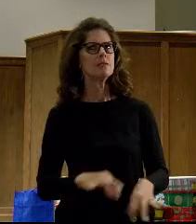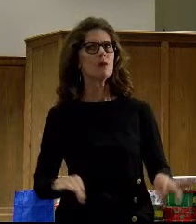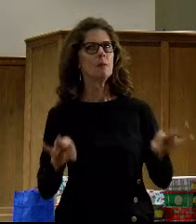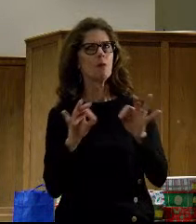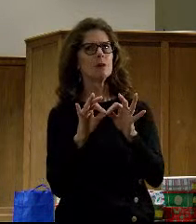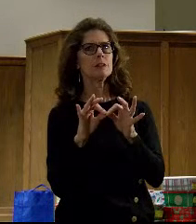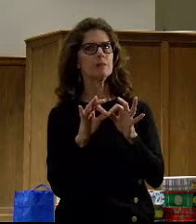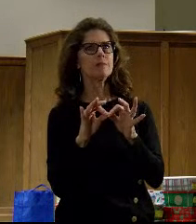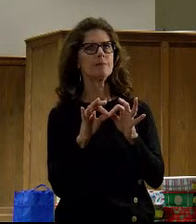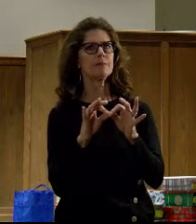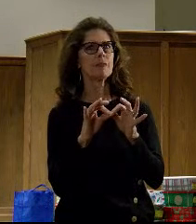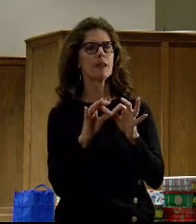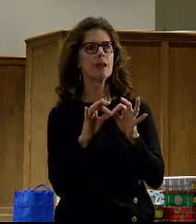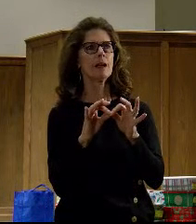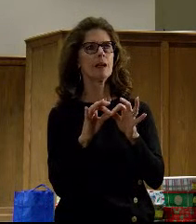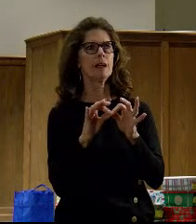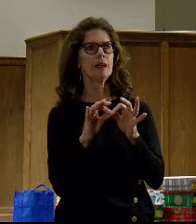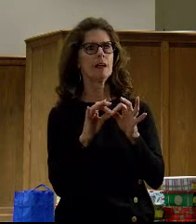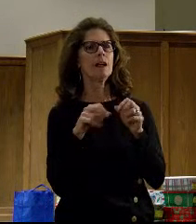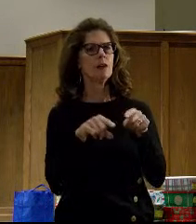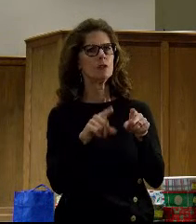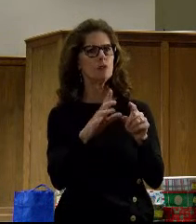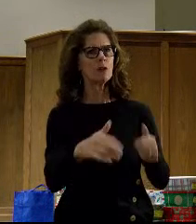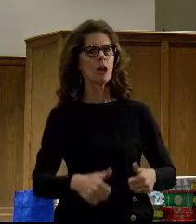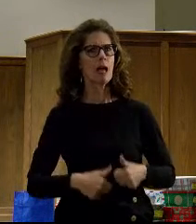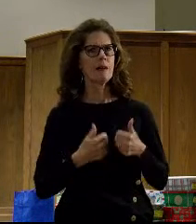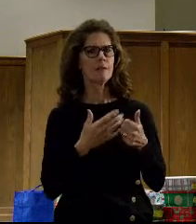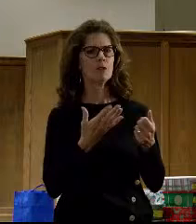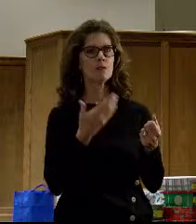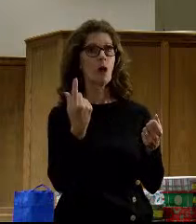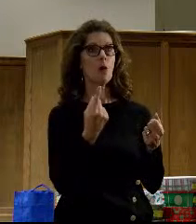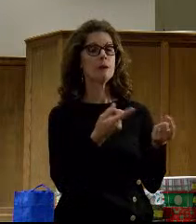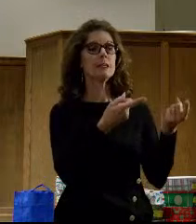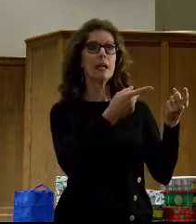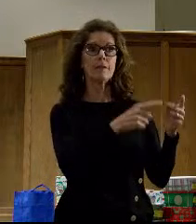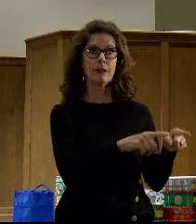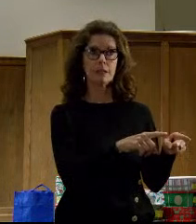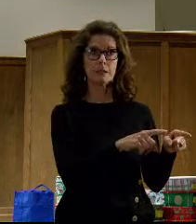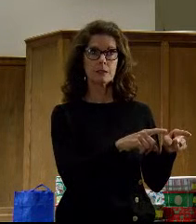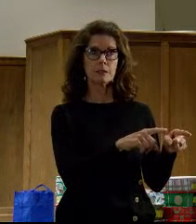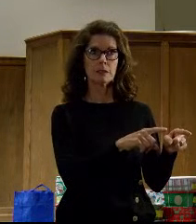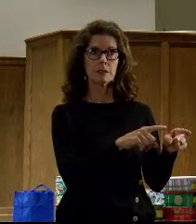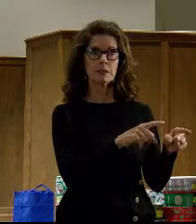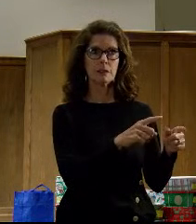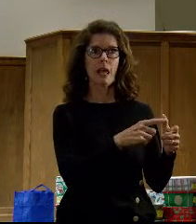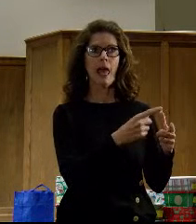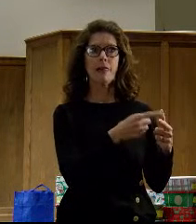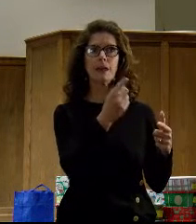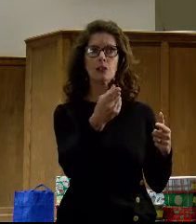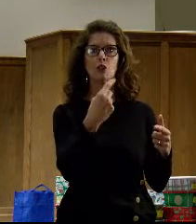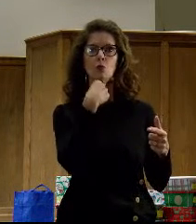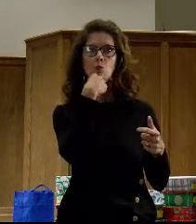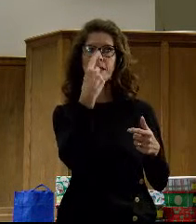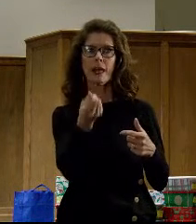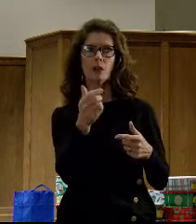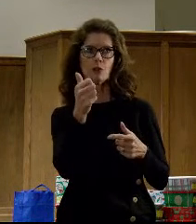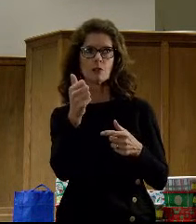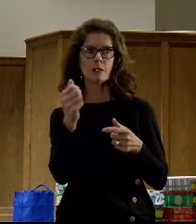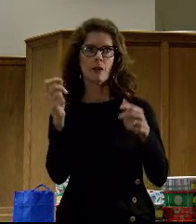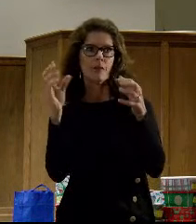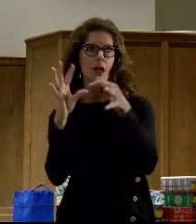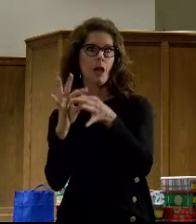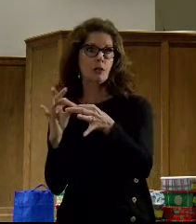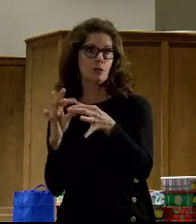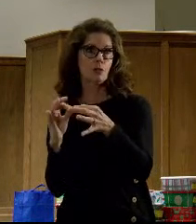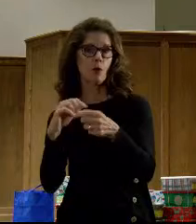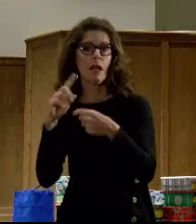time. In your life, there's an event that happens, but then there's the story you tell yourself about the event. And so for Jesus here, the